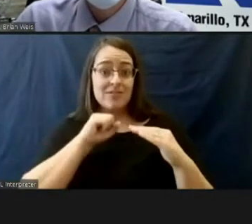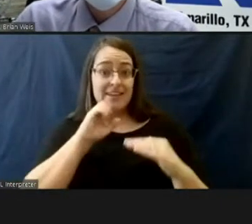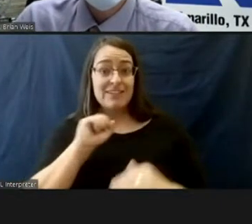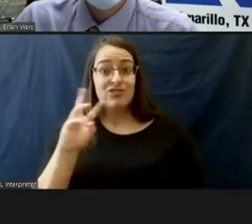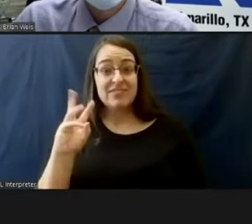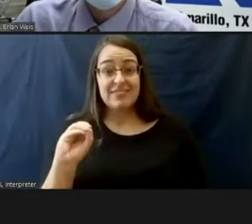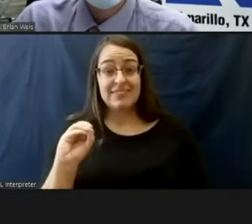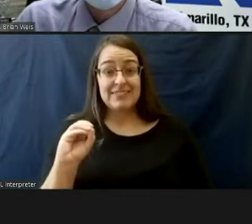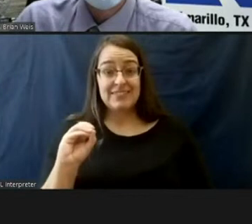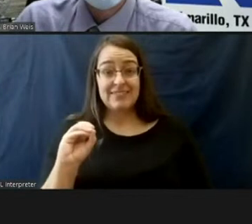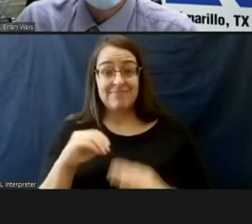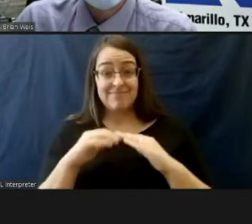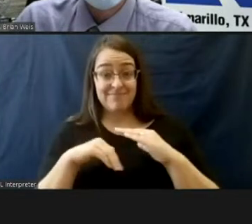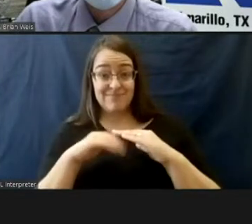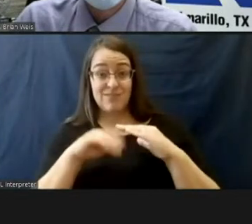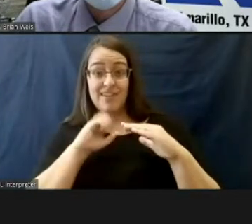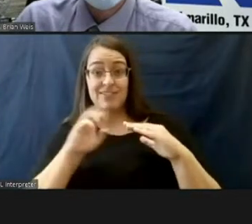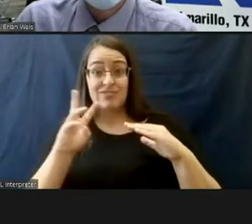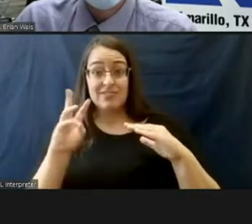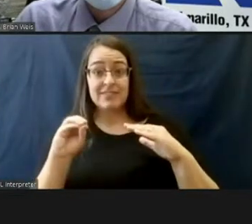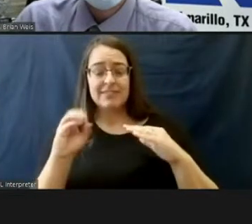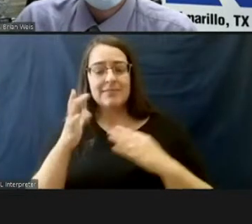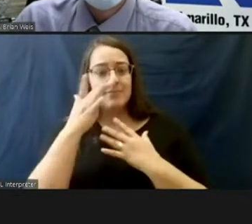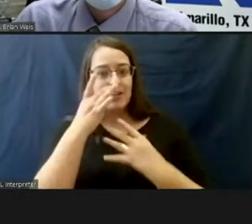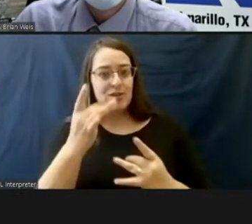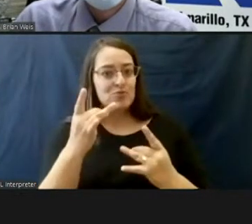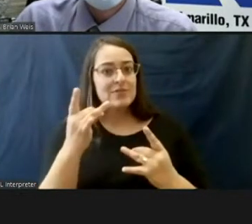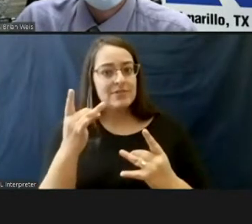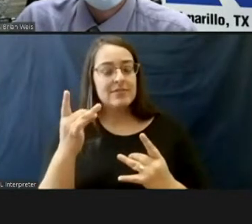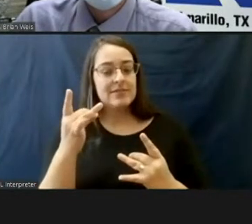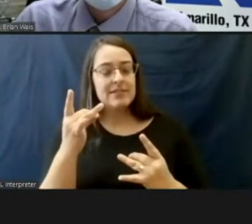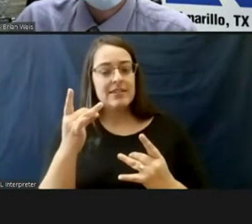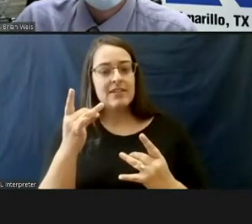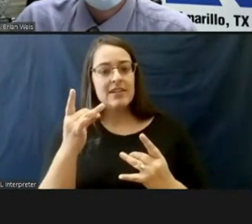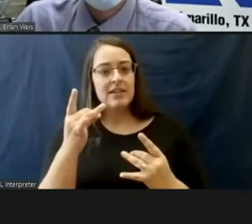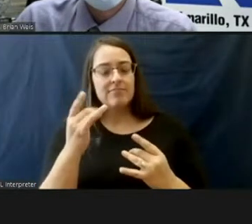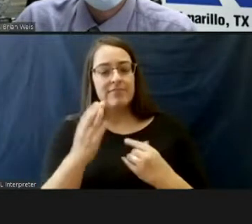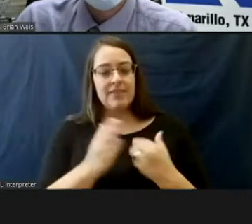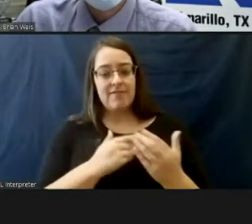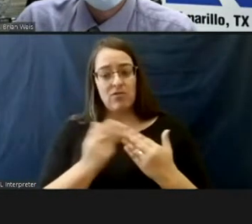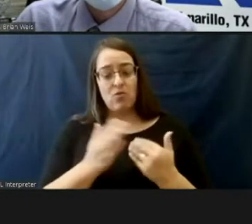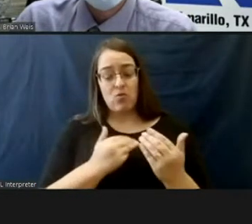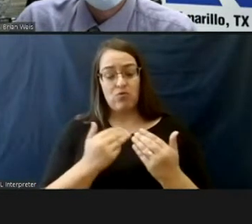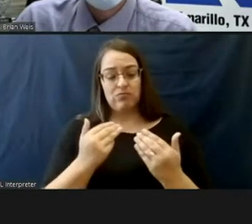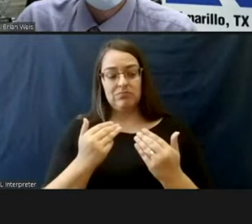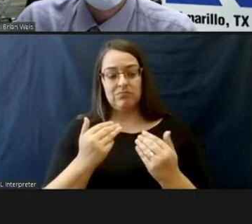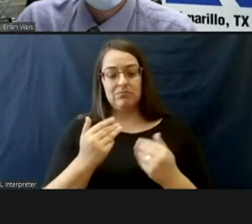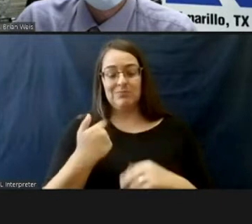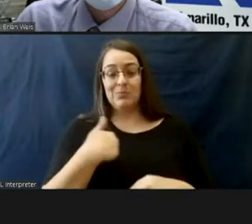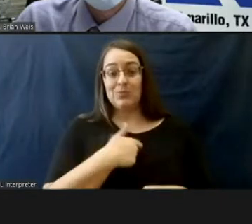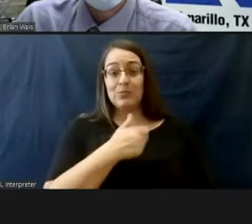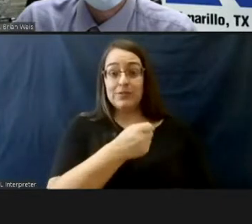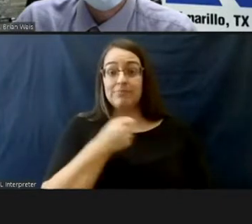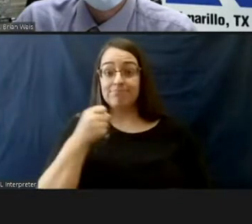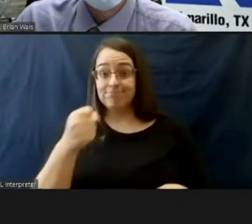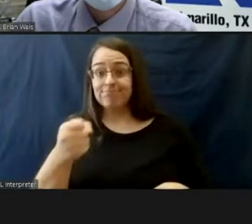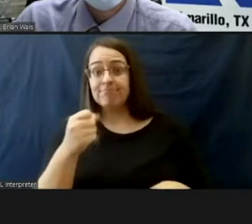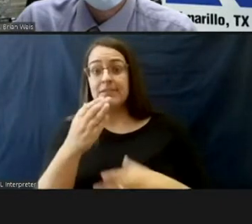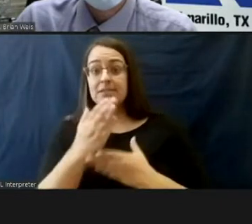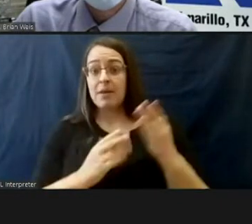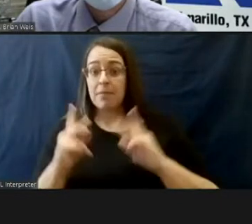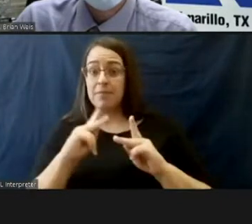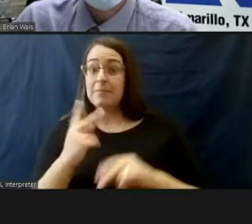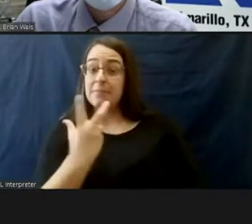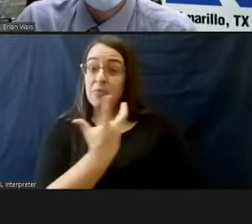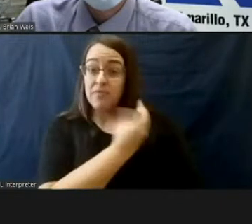And interestingly, although there's 11% of the people we admitted that are vaccinated, I mentioned